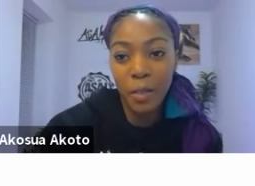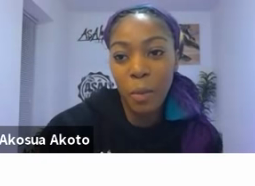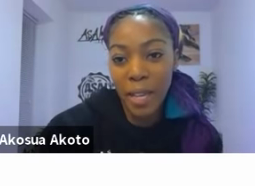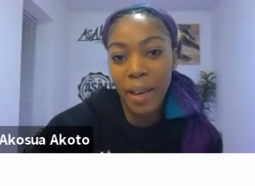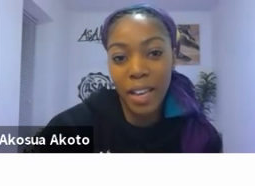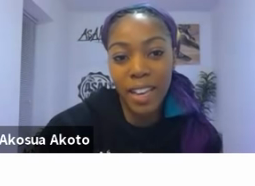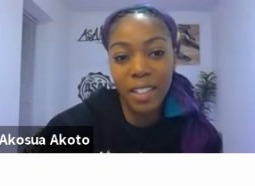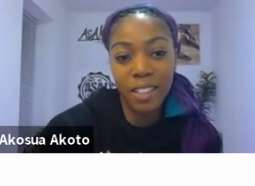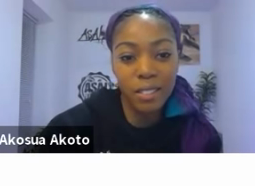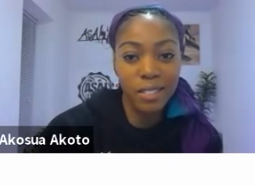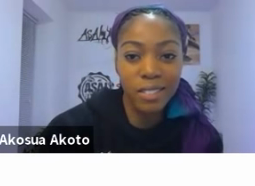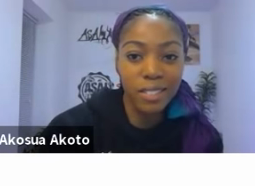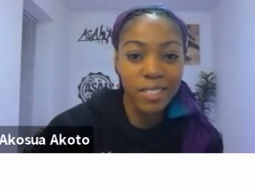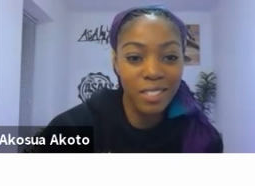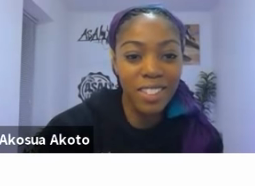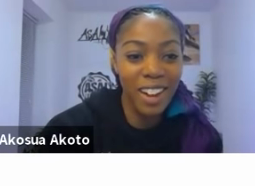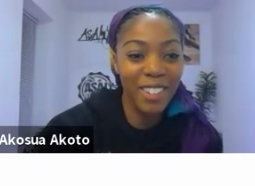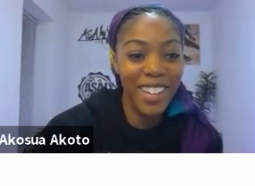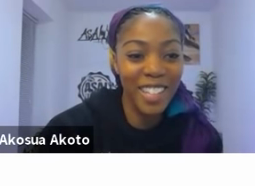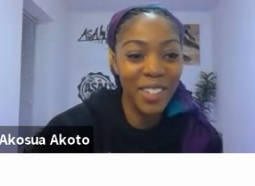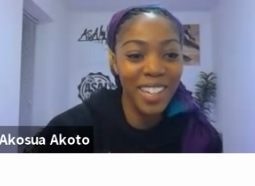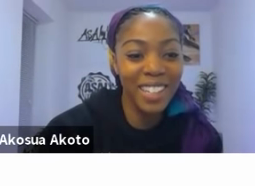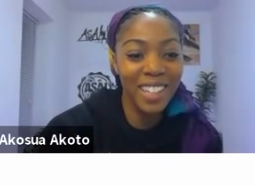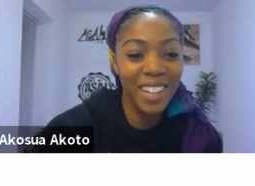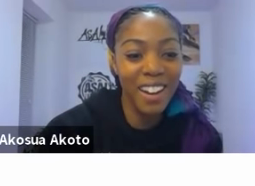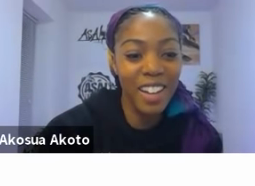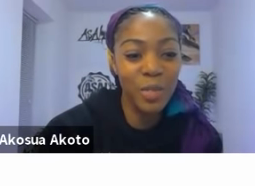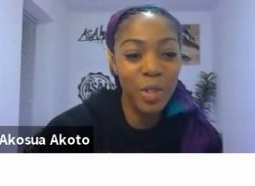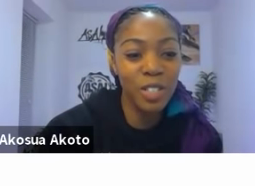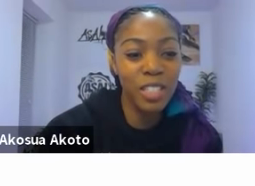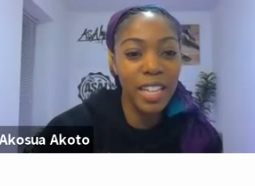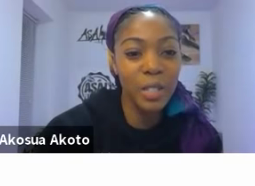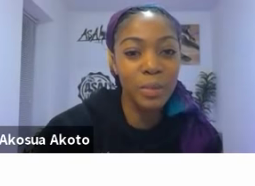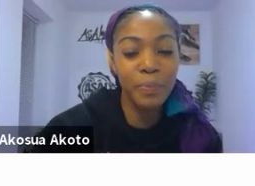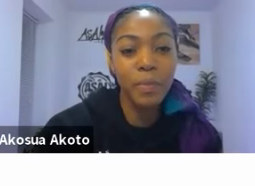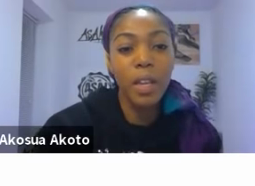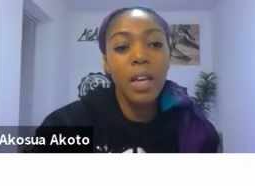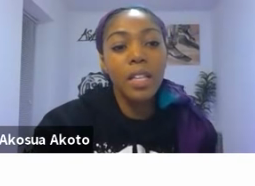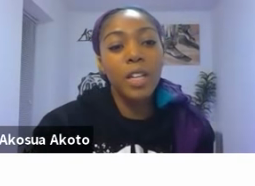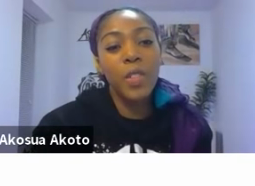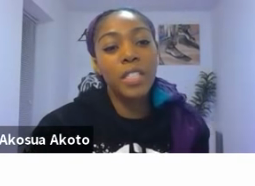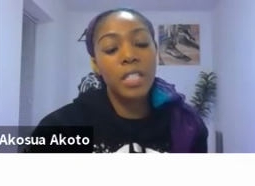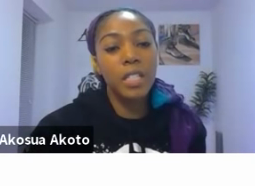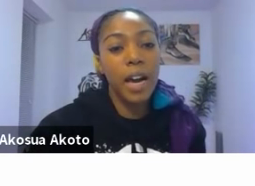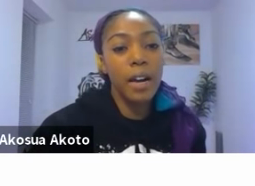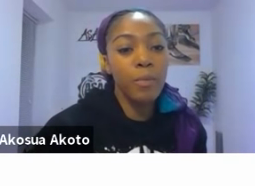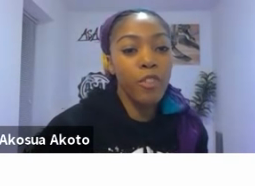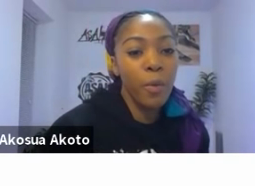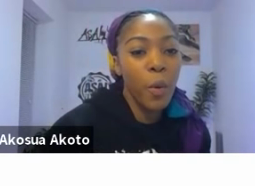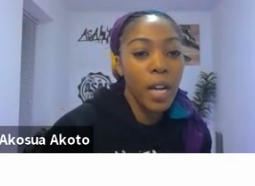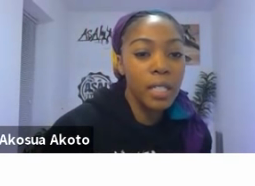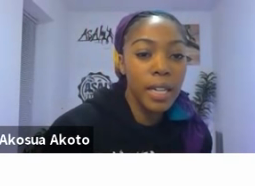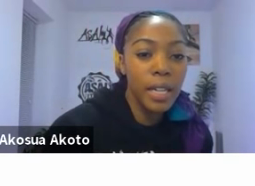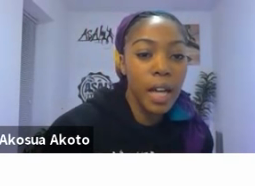We got it. Let me play it back again. All right, we got it. We got it. All right, so we're gonna go to the next one. So this is